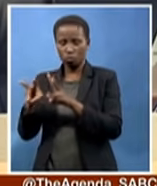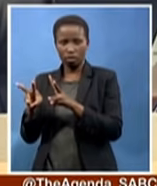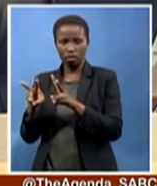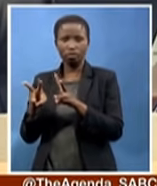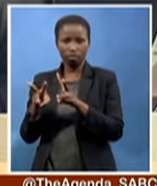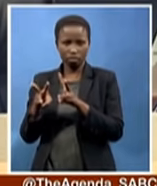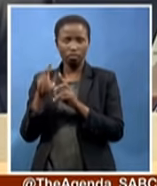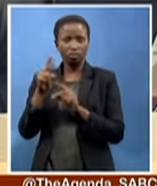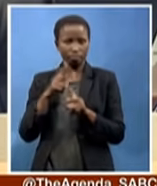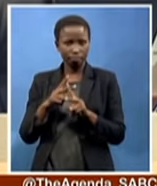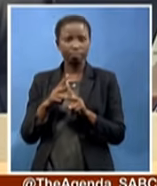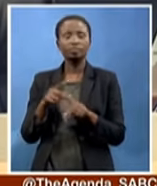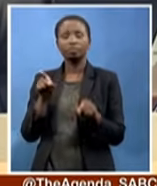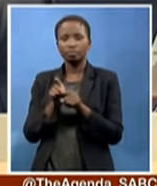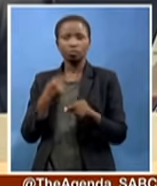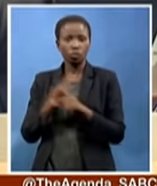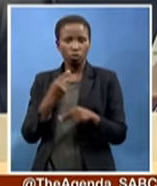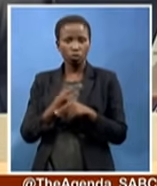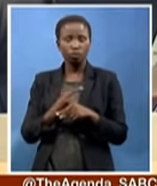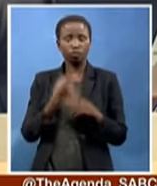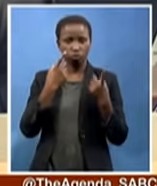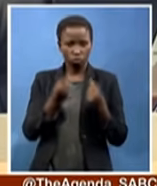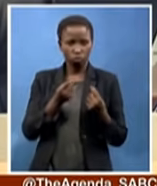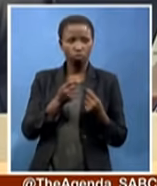such, by other political parties in